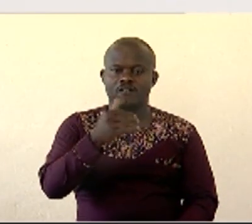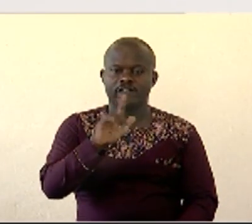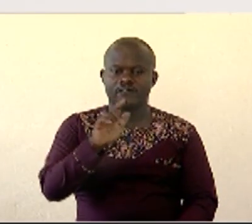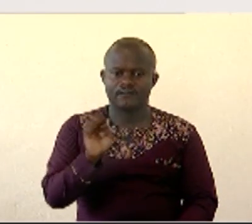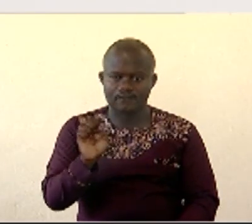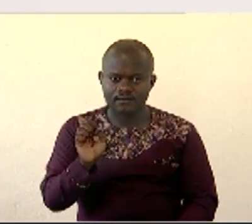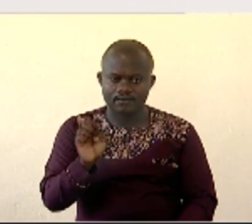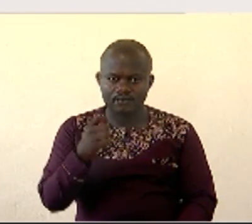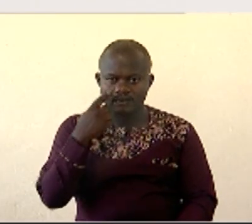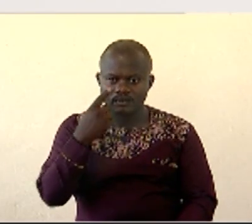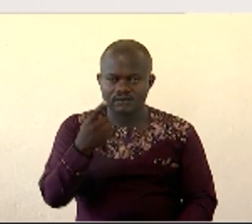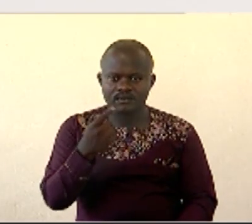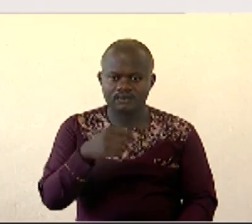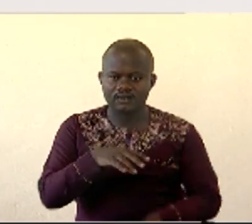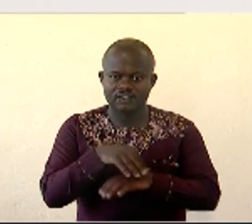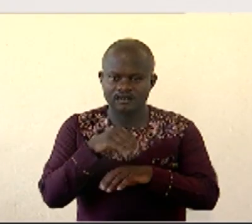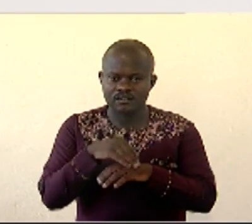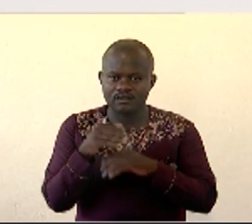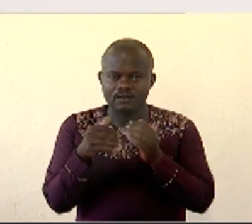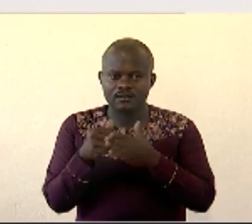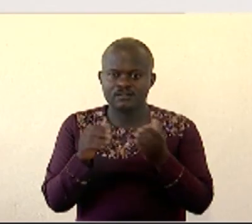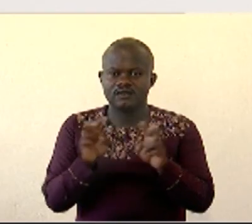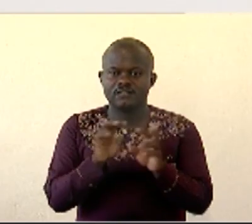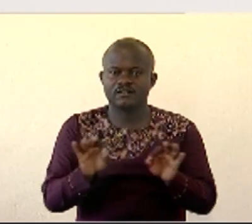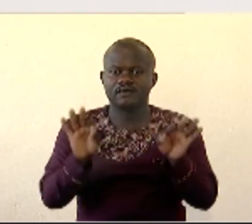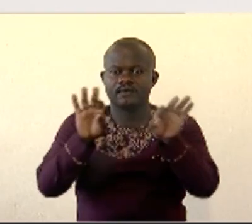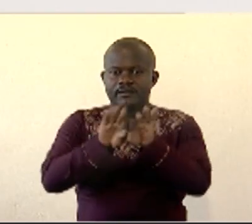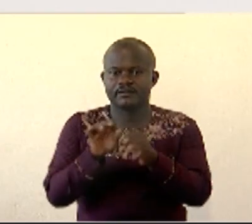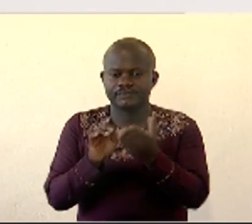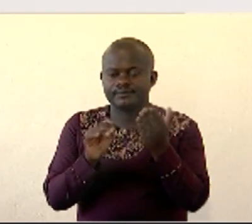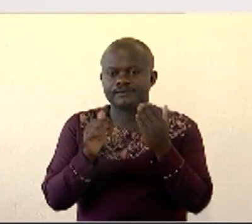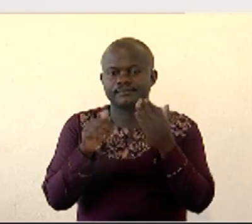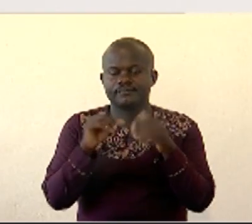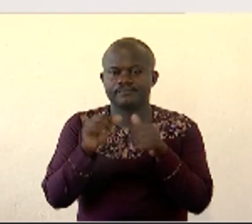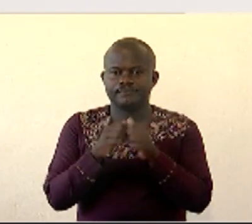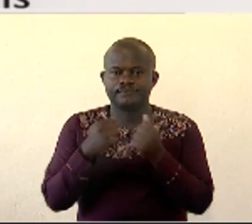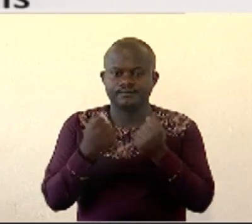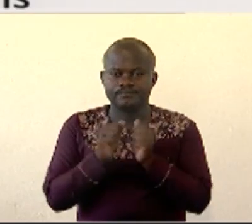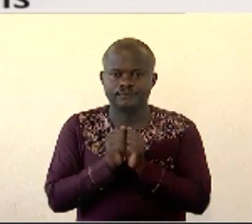leaves, which is also very important in trapping sunlight energy.